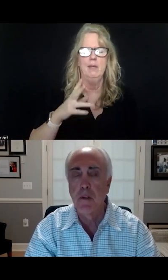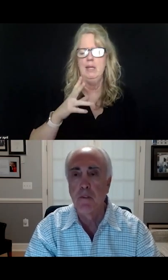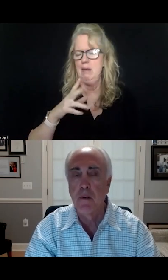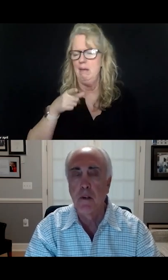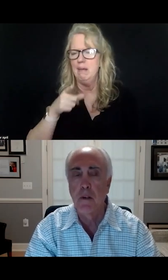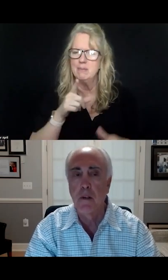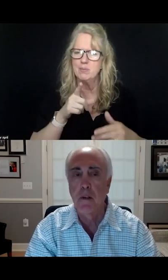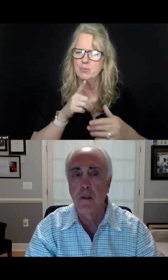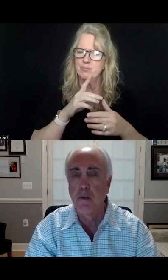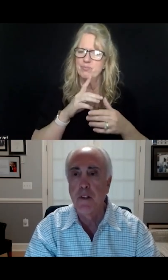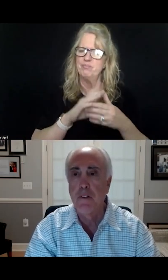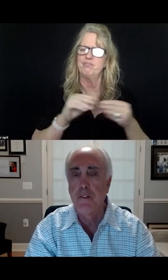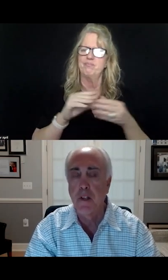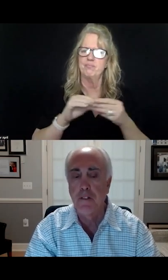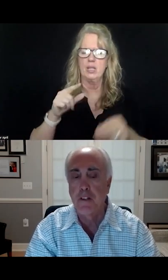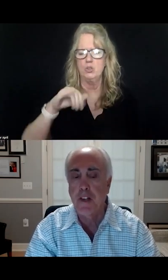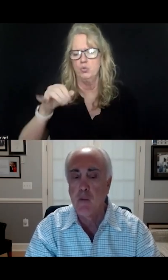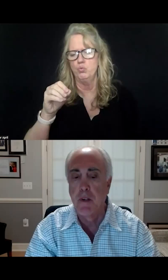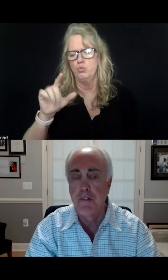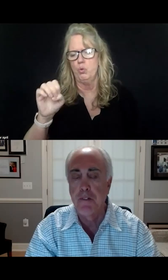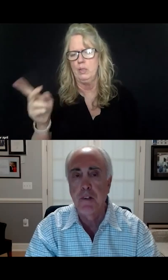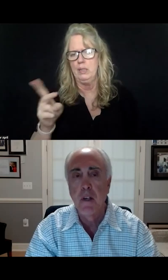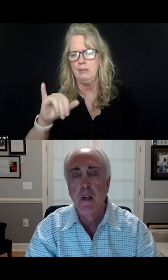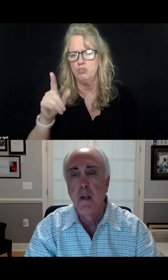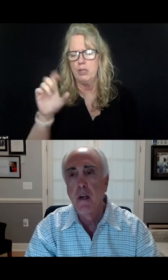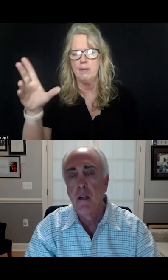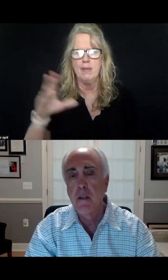from Jolie's and Jake's comments.